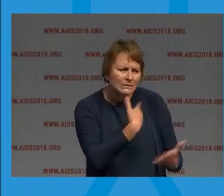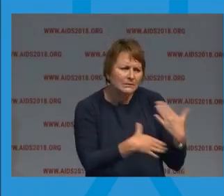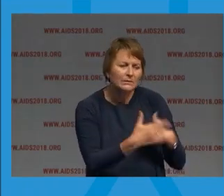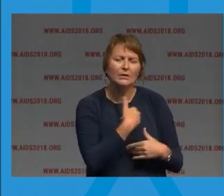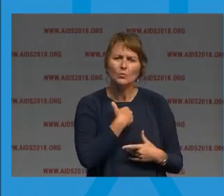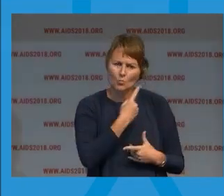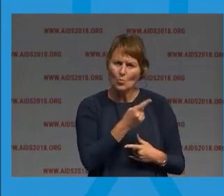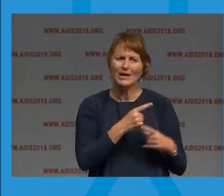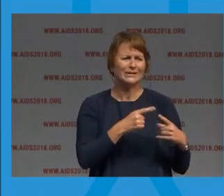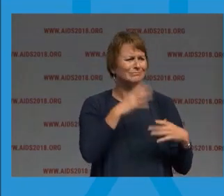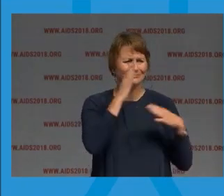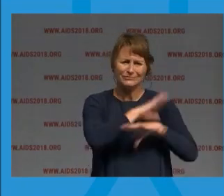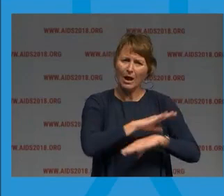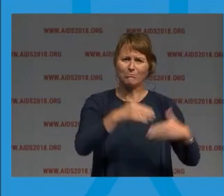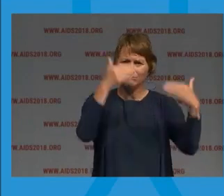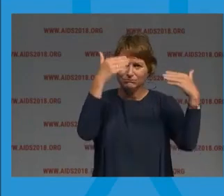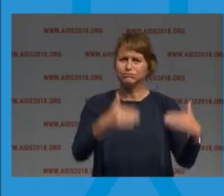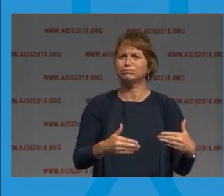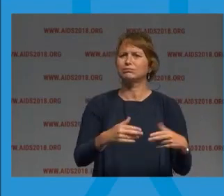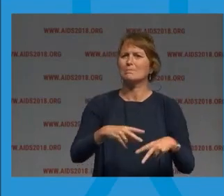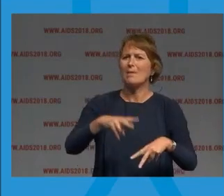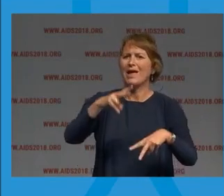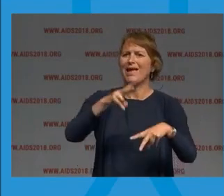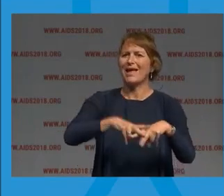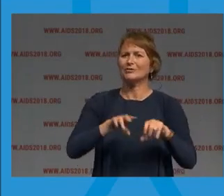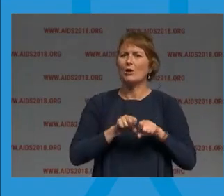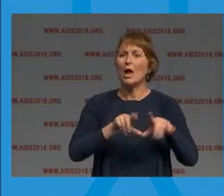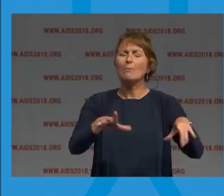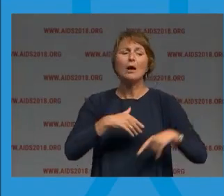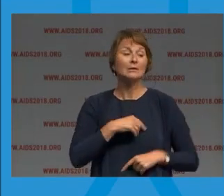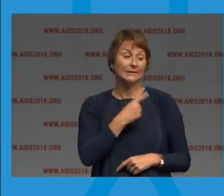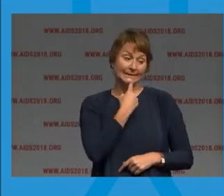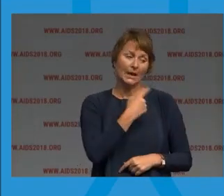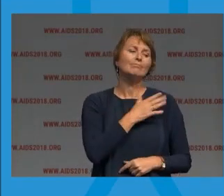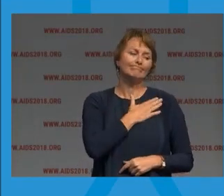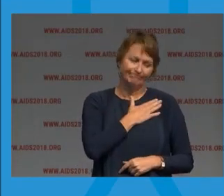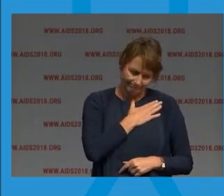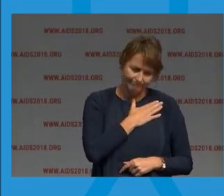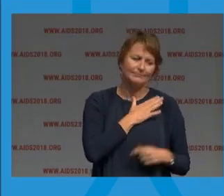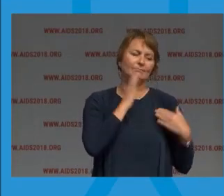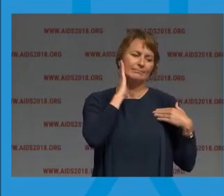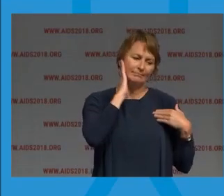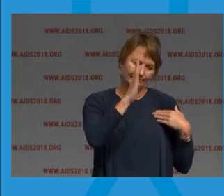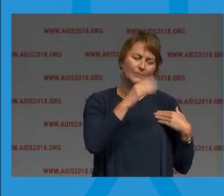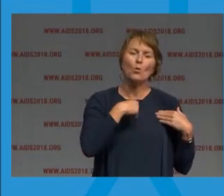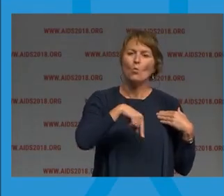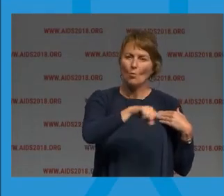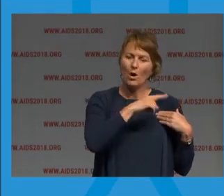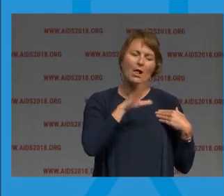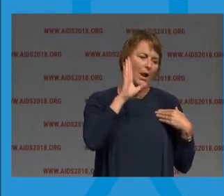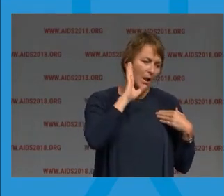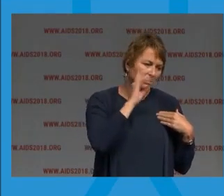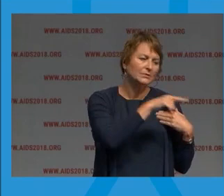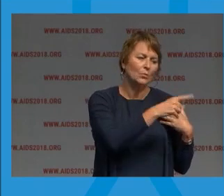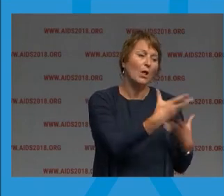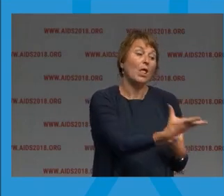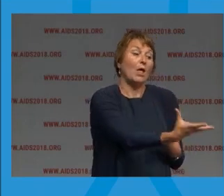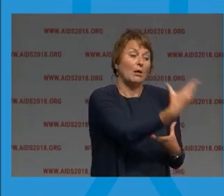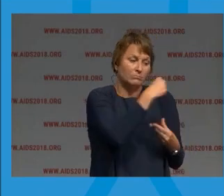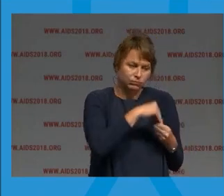the AIDS epidemic. We promised to listen to them, to learn how we could bring them into the fight against